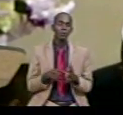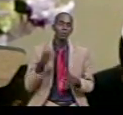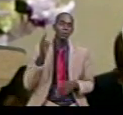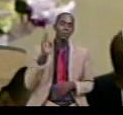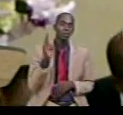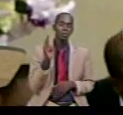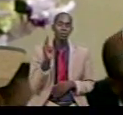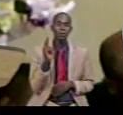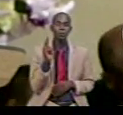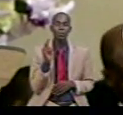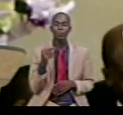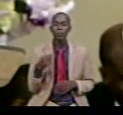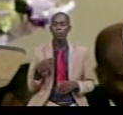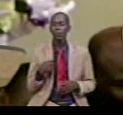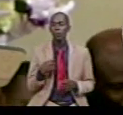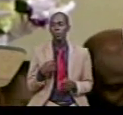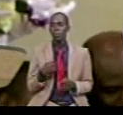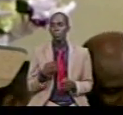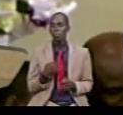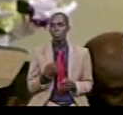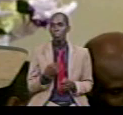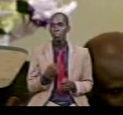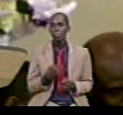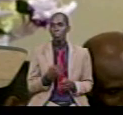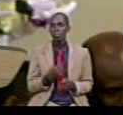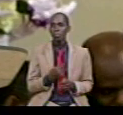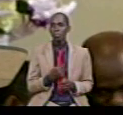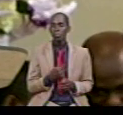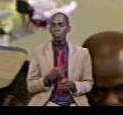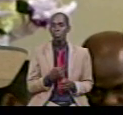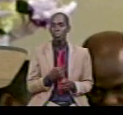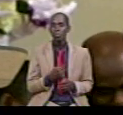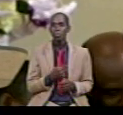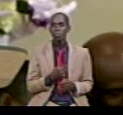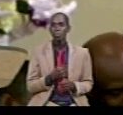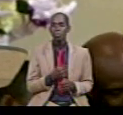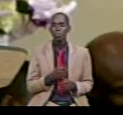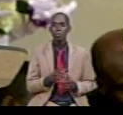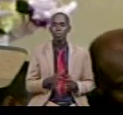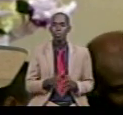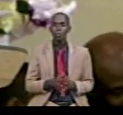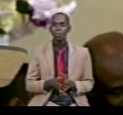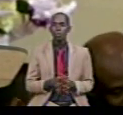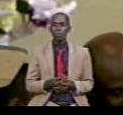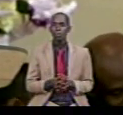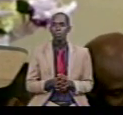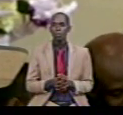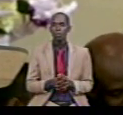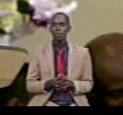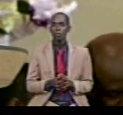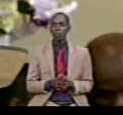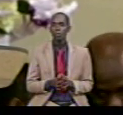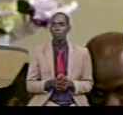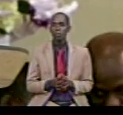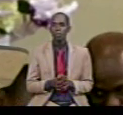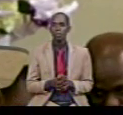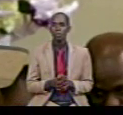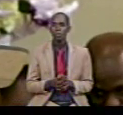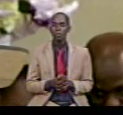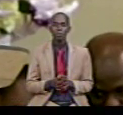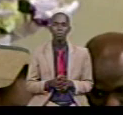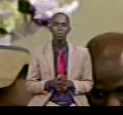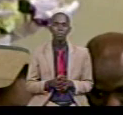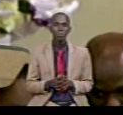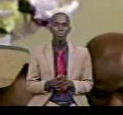to relentlessly pursue the achievements of heaven's goals in all the world's